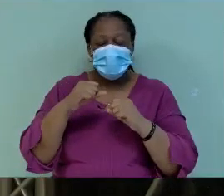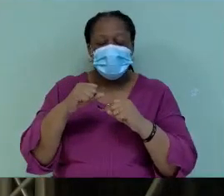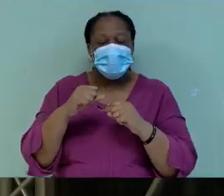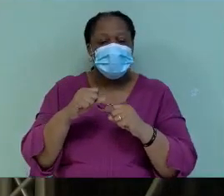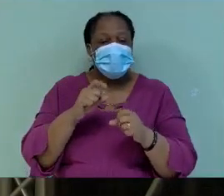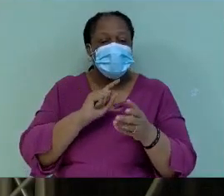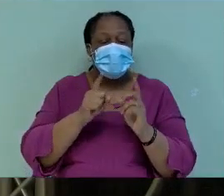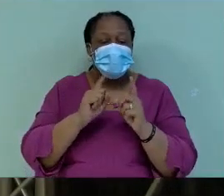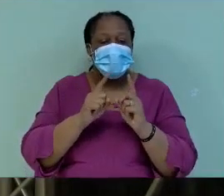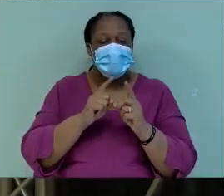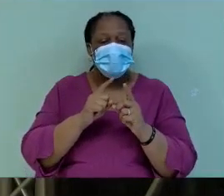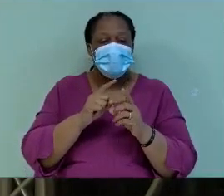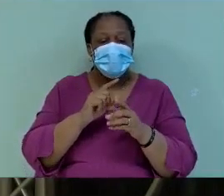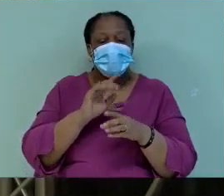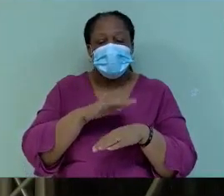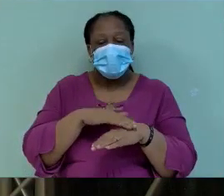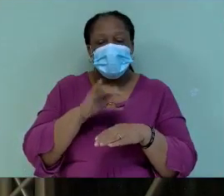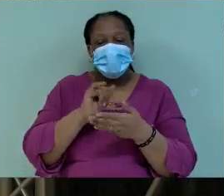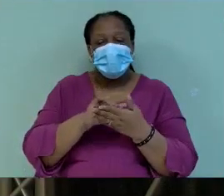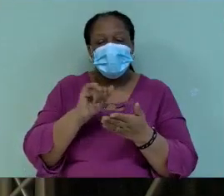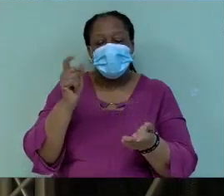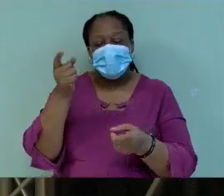remarks during this time.